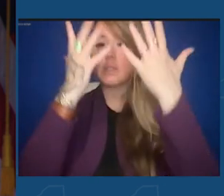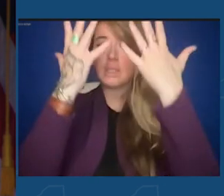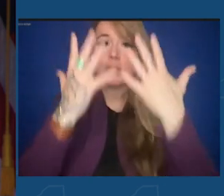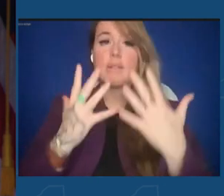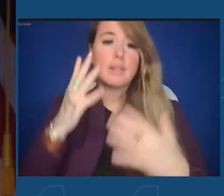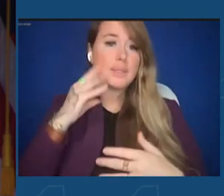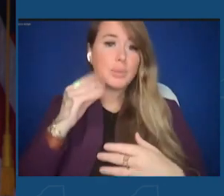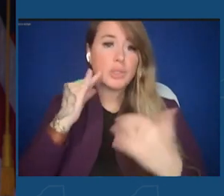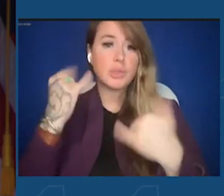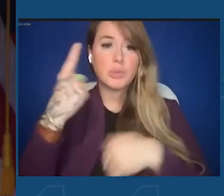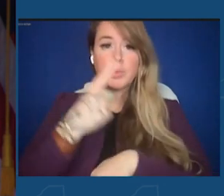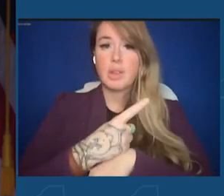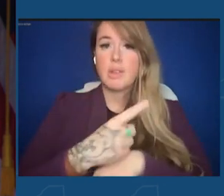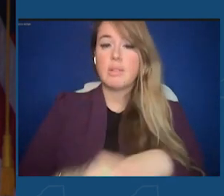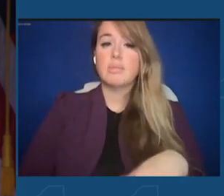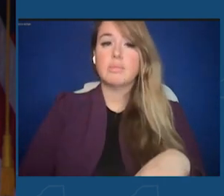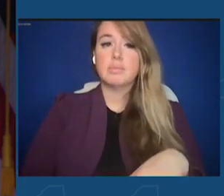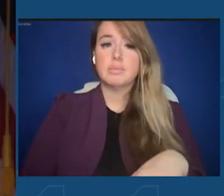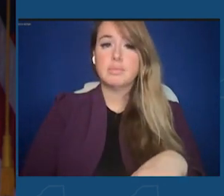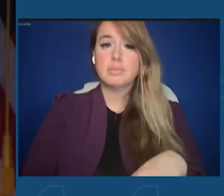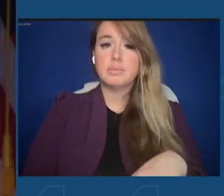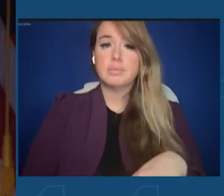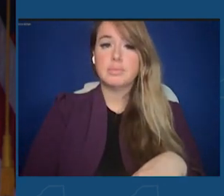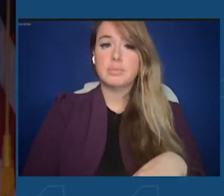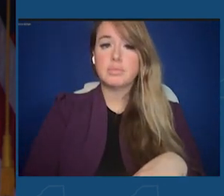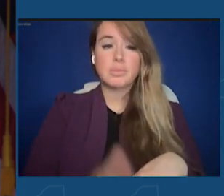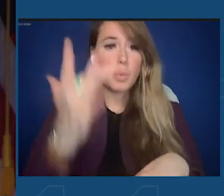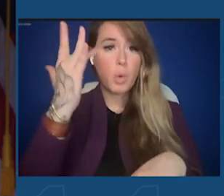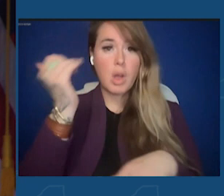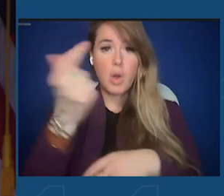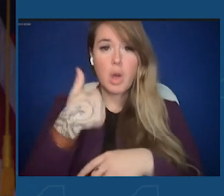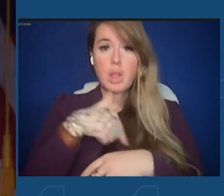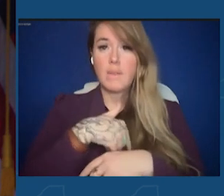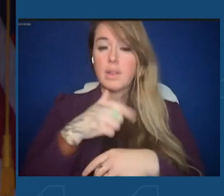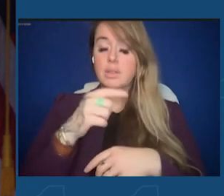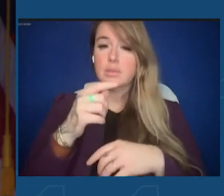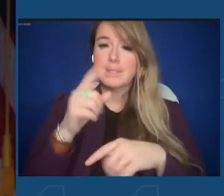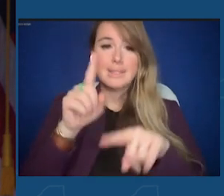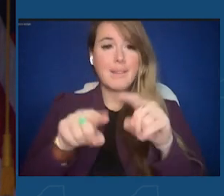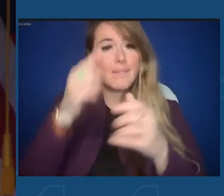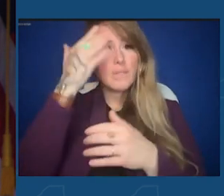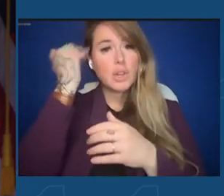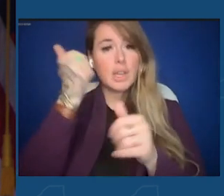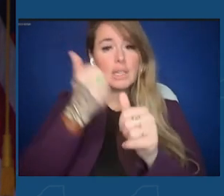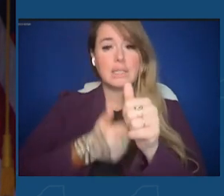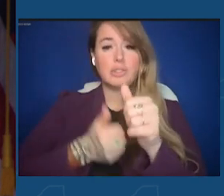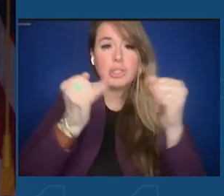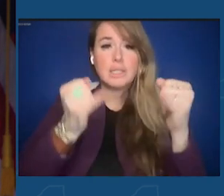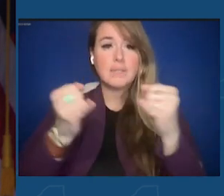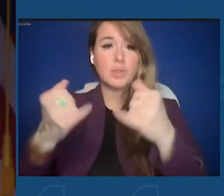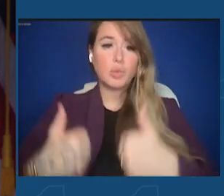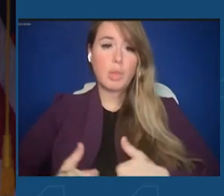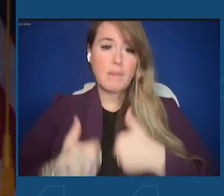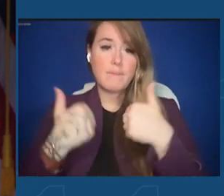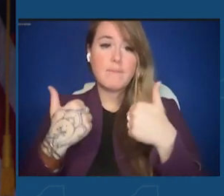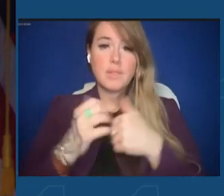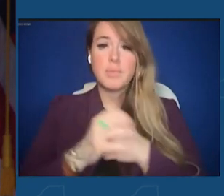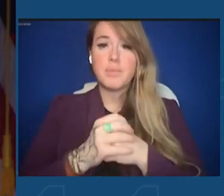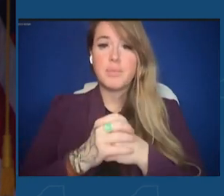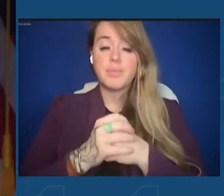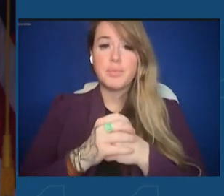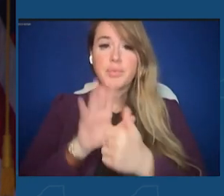and beyond, because we are all called to never forget the individual lives. They were lost in